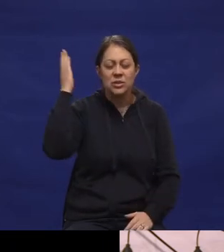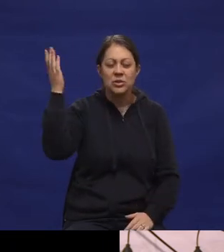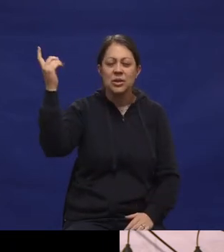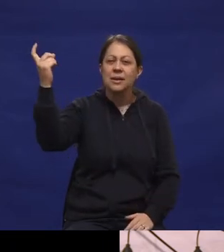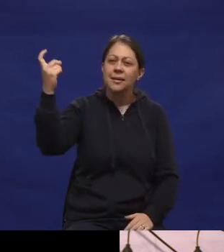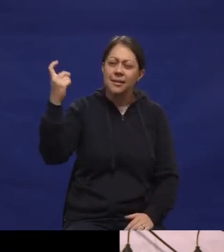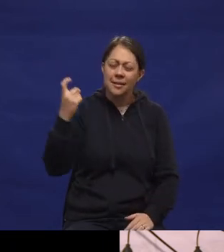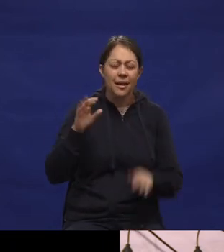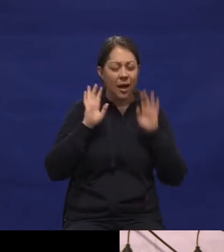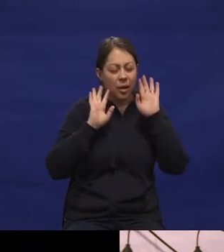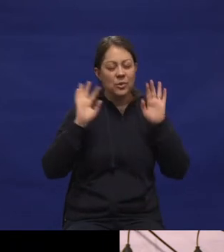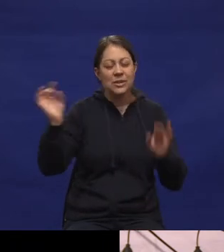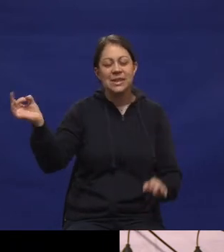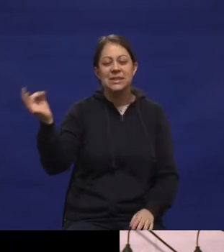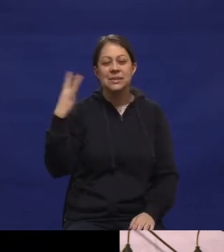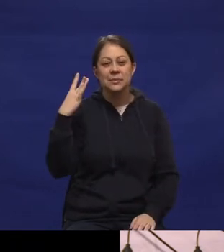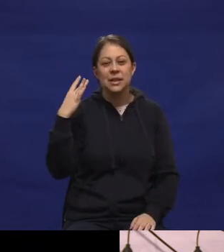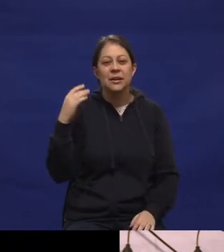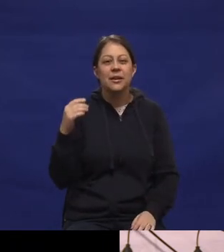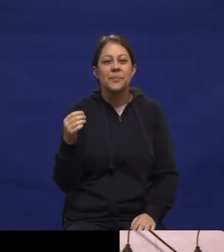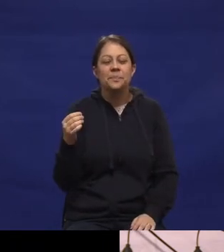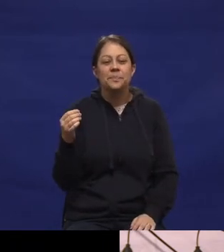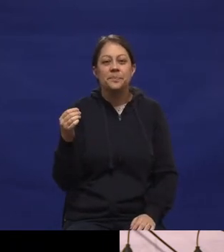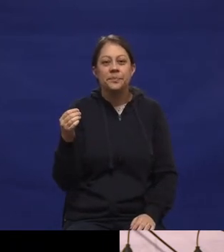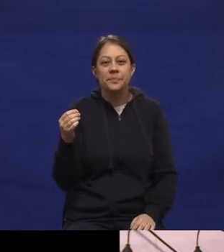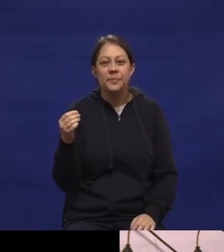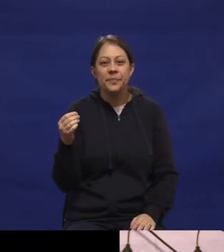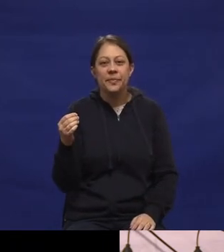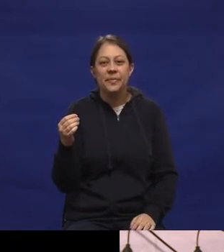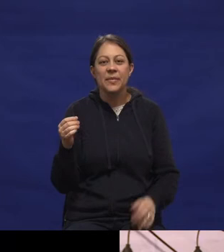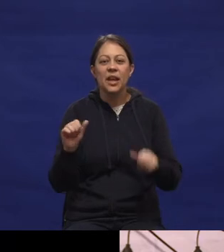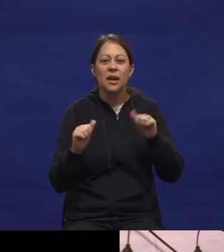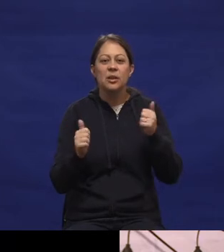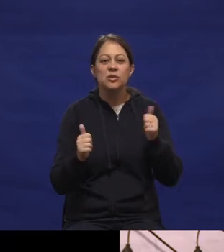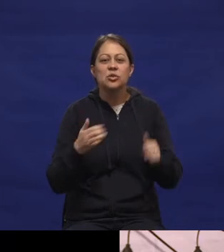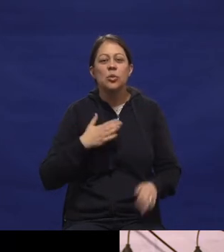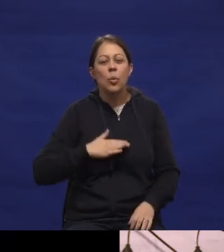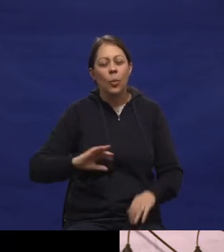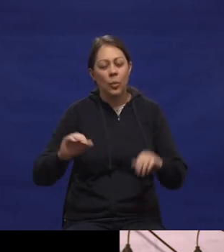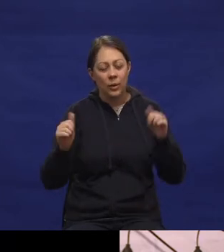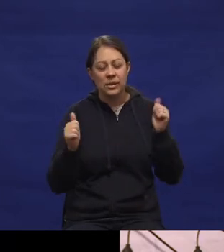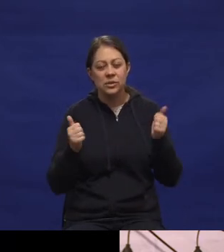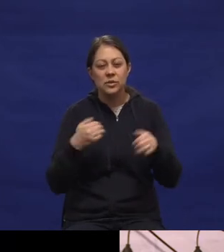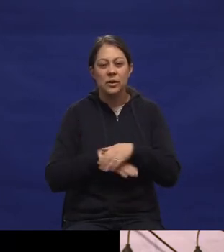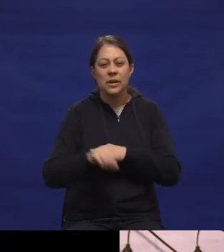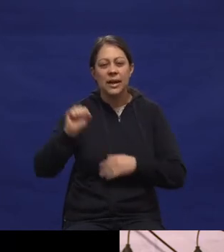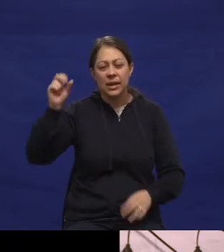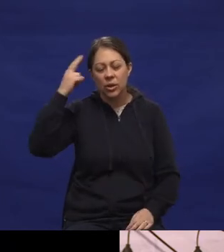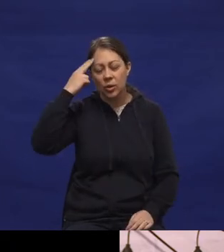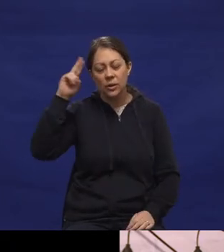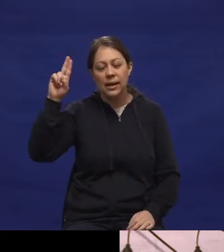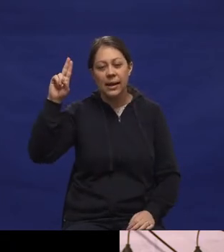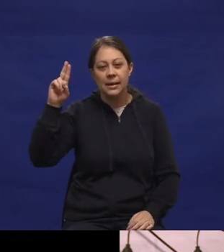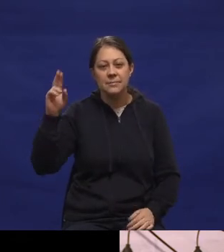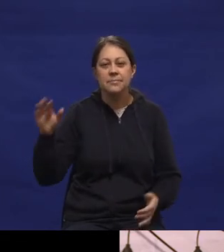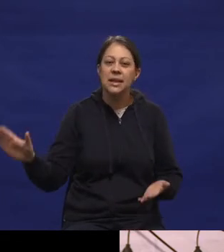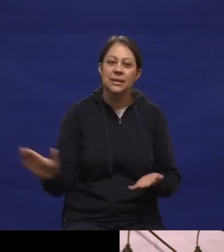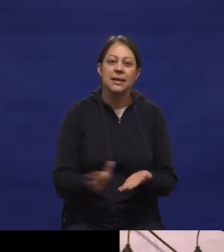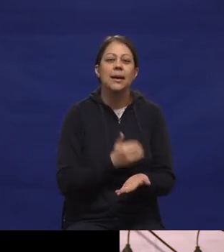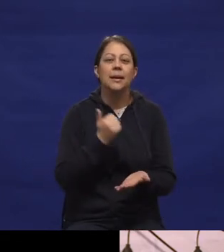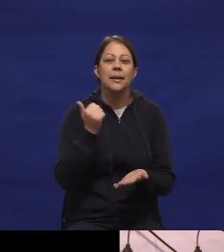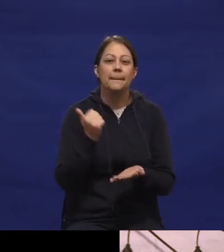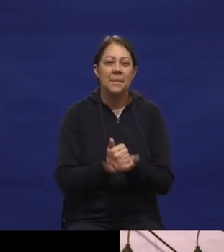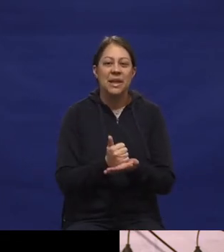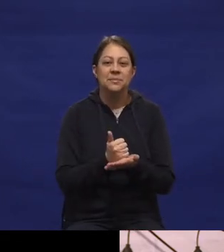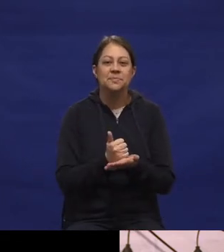say, come, come, Holy Spirit, do what You desire to do. And we pray in Jesus' name. And all God's people